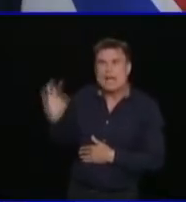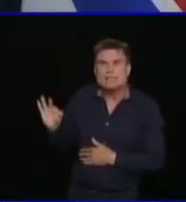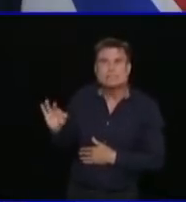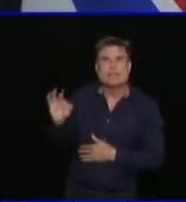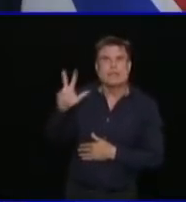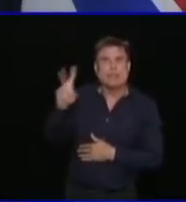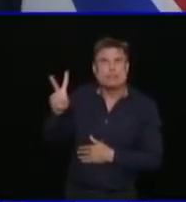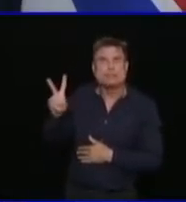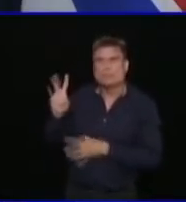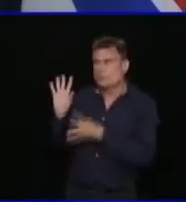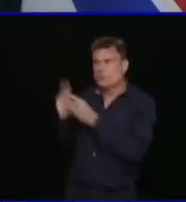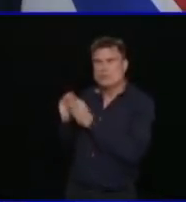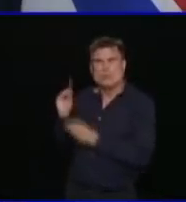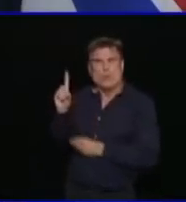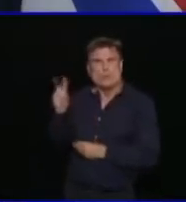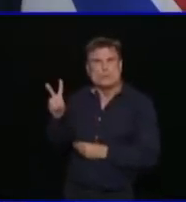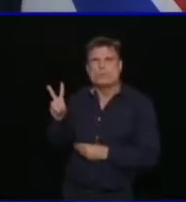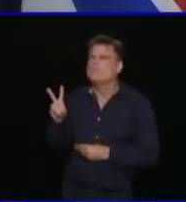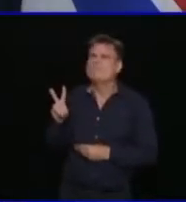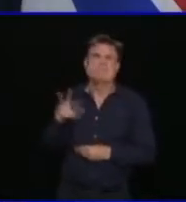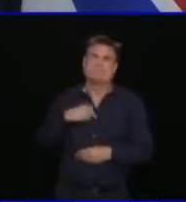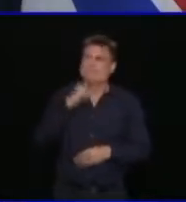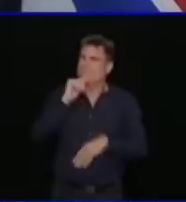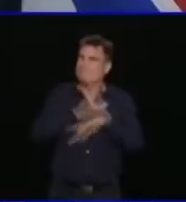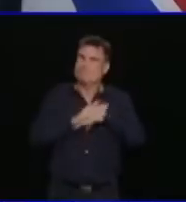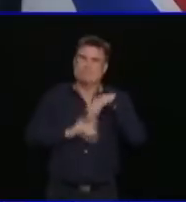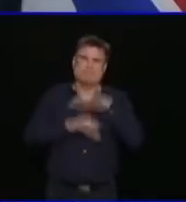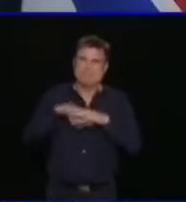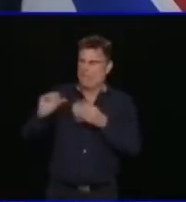to respond to by